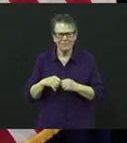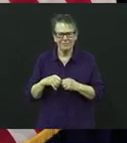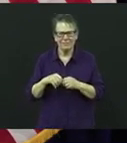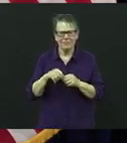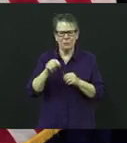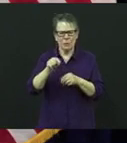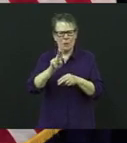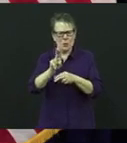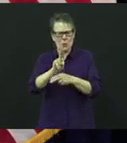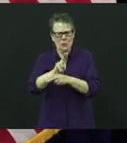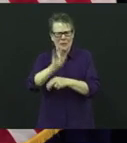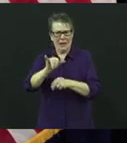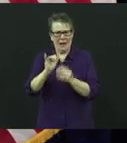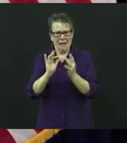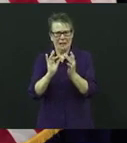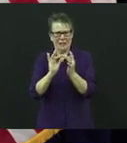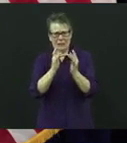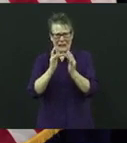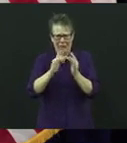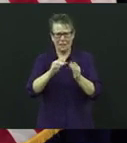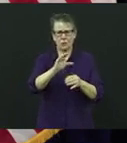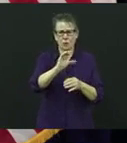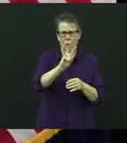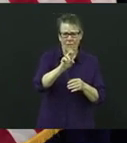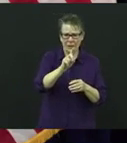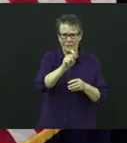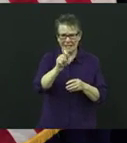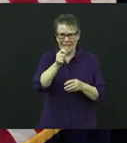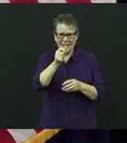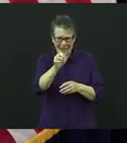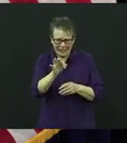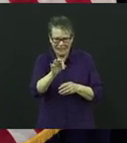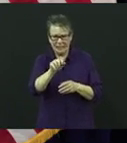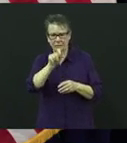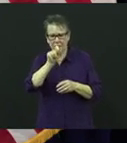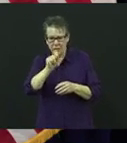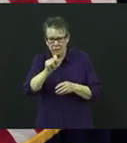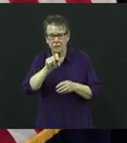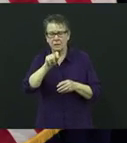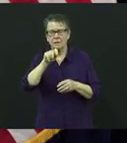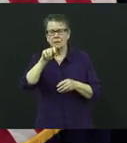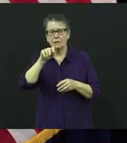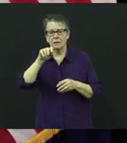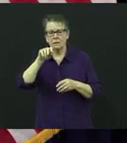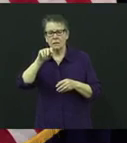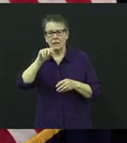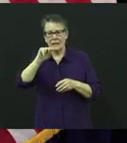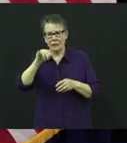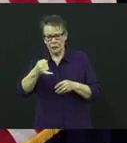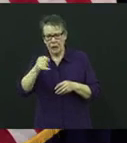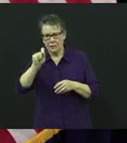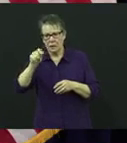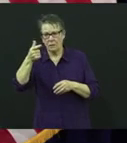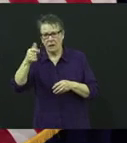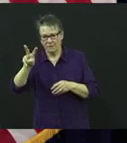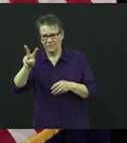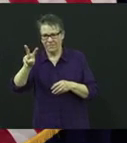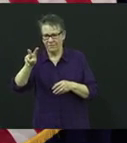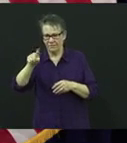ago, and I apologize, Judy, to go on for another minute here, just to touch upon a number of other developments,